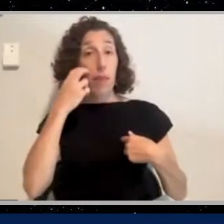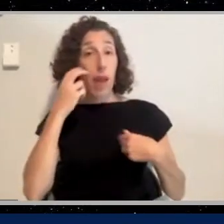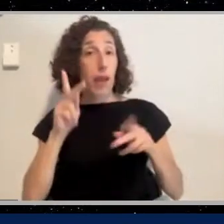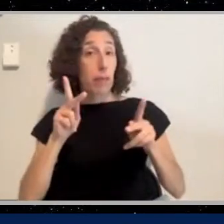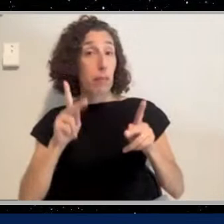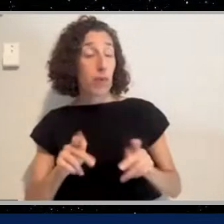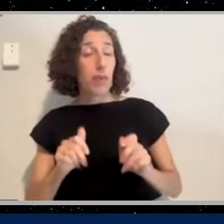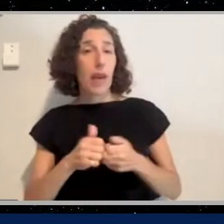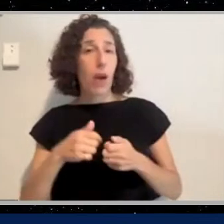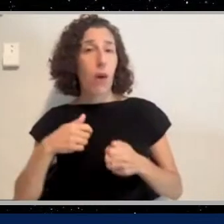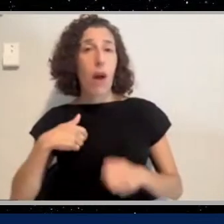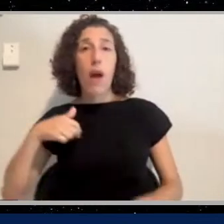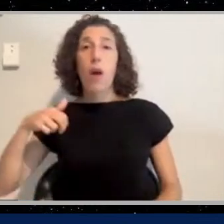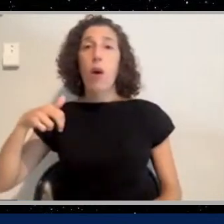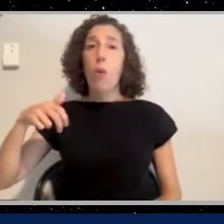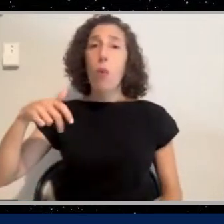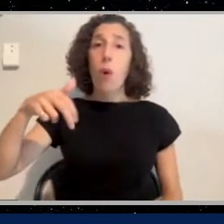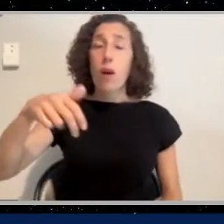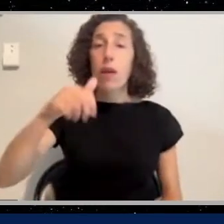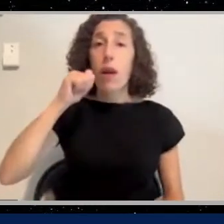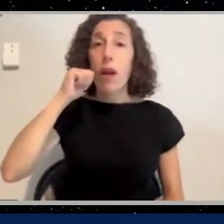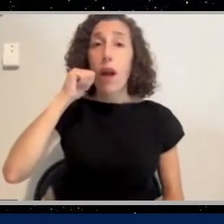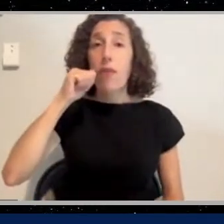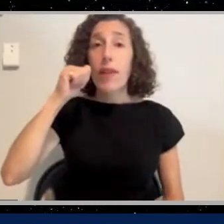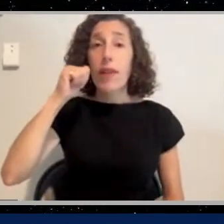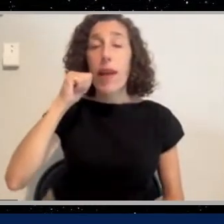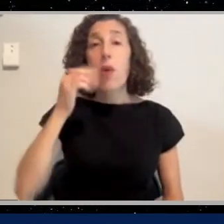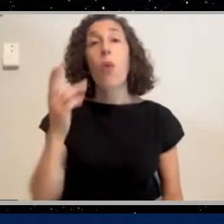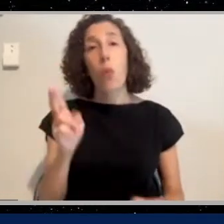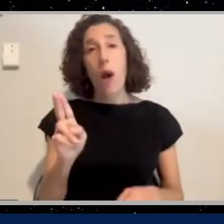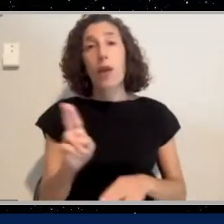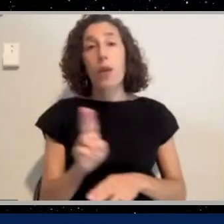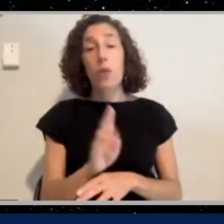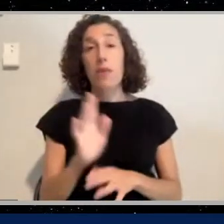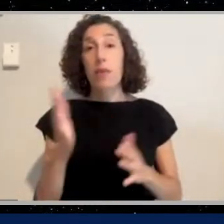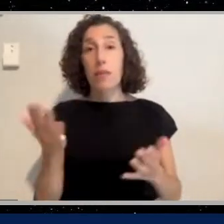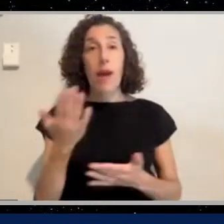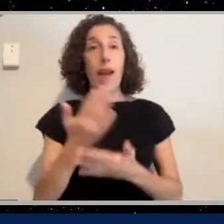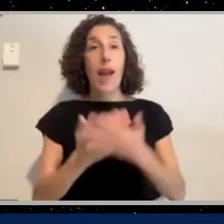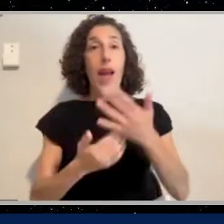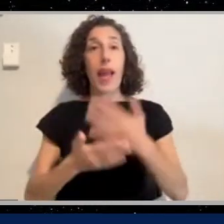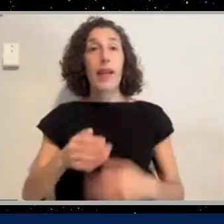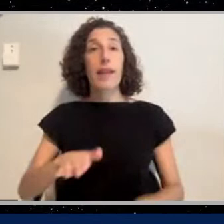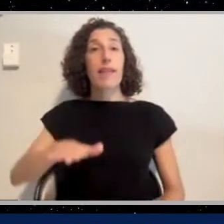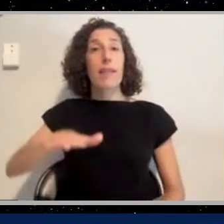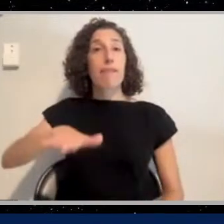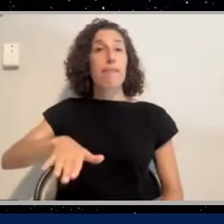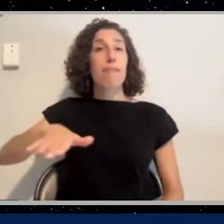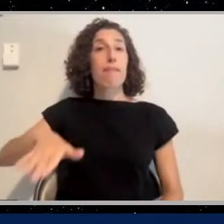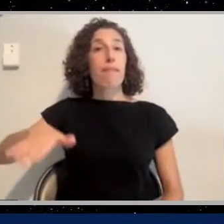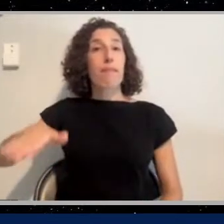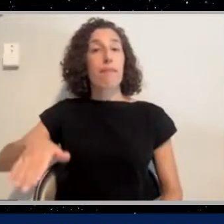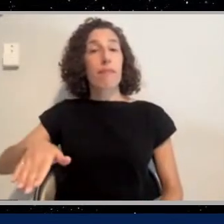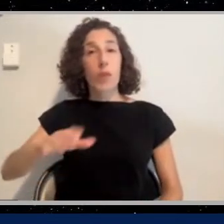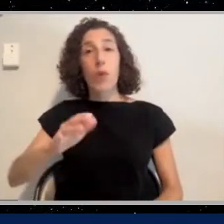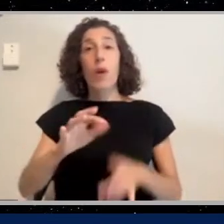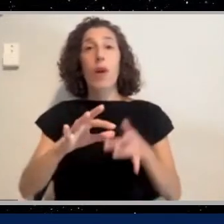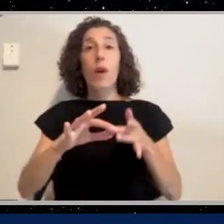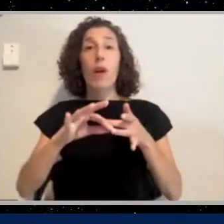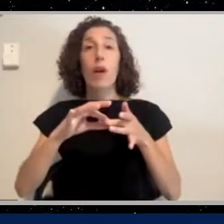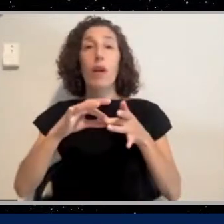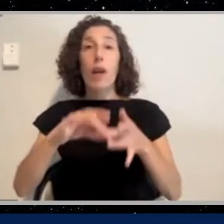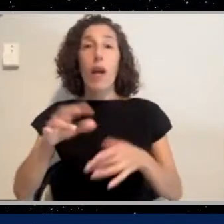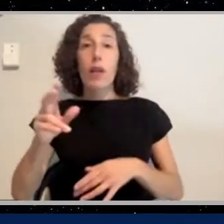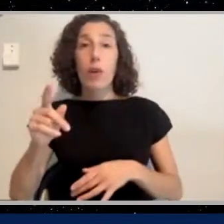my hands for orientation. I use a cane or a guide dog, for mobility,